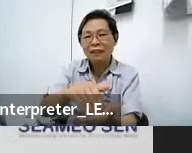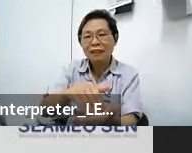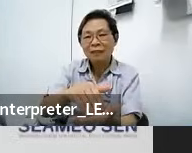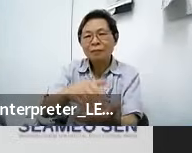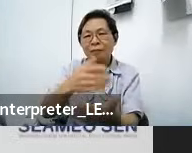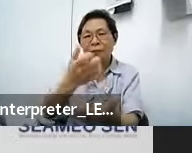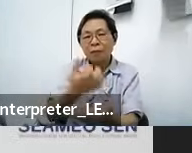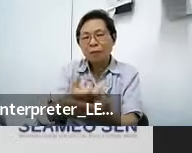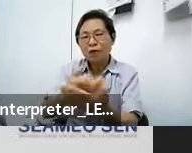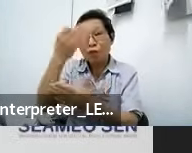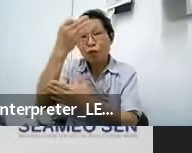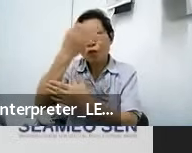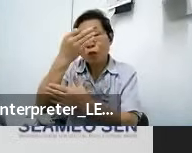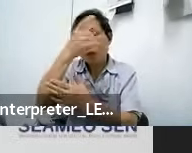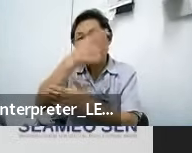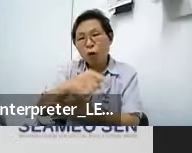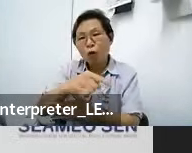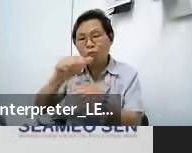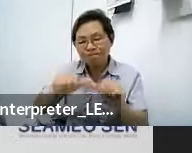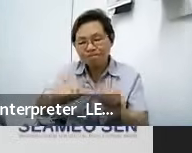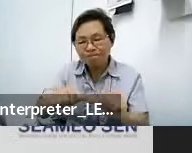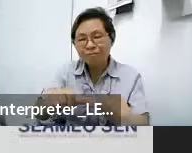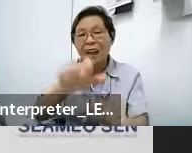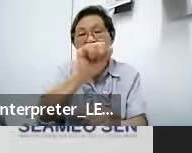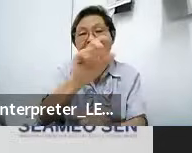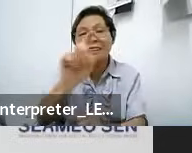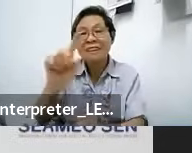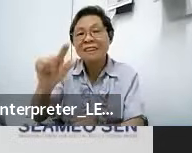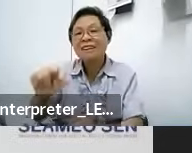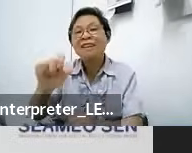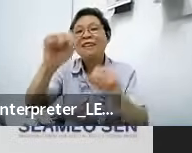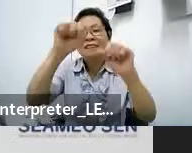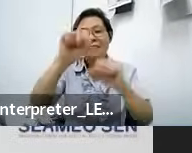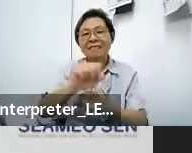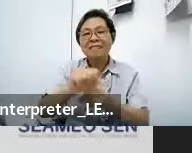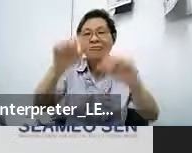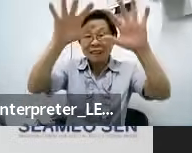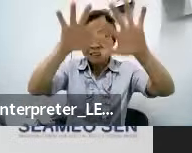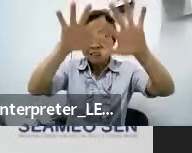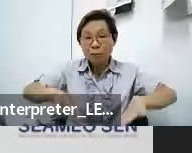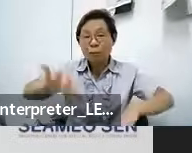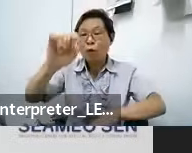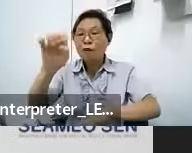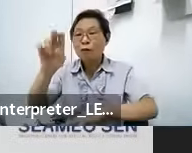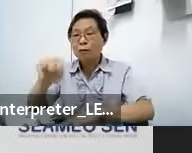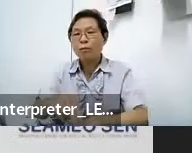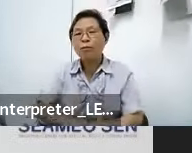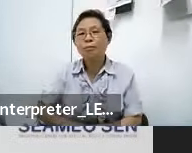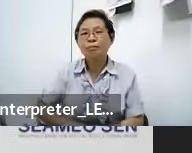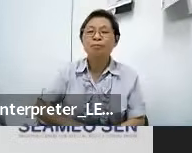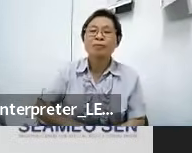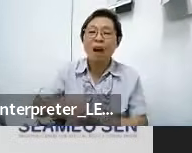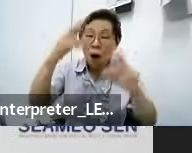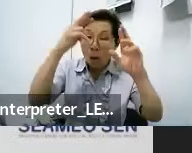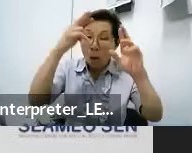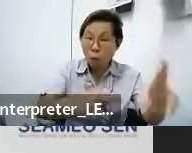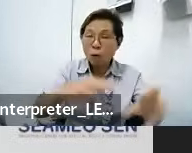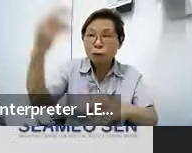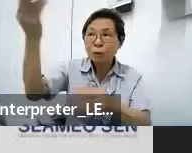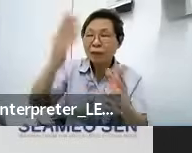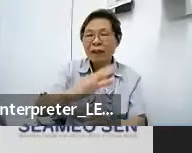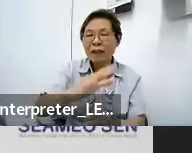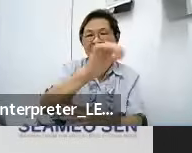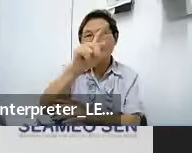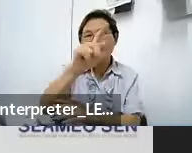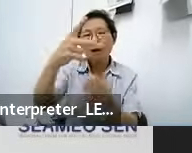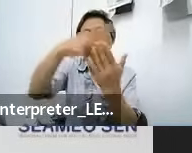Economy Philosophy for Sustainability, SEMIU-SEPs. Our esteemed speakers, Ms. Catherine Wilczek, Program Officer